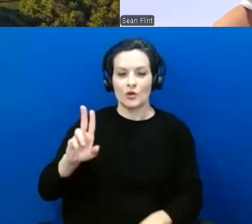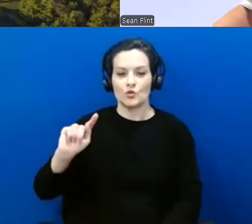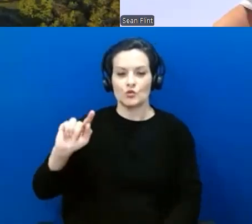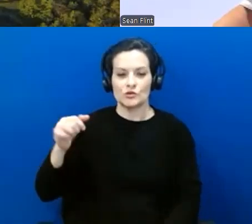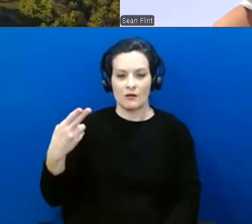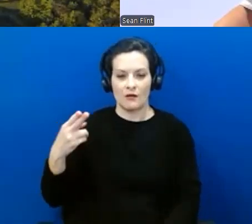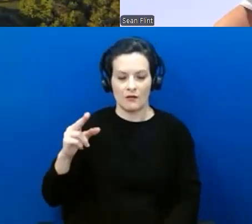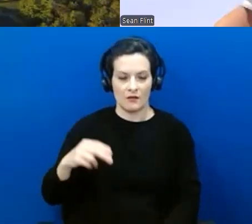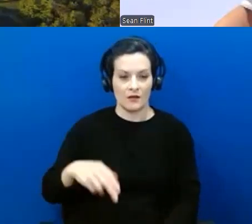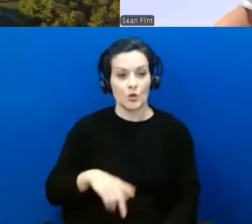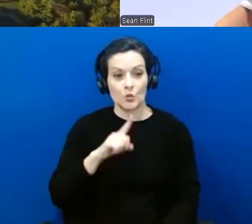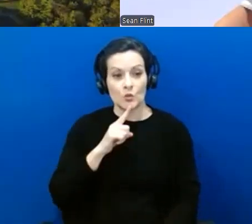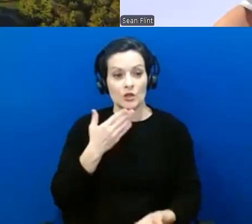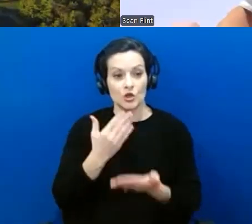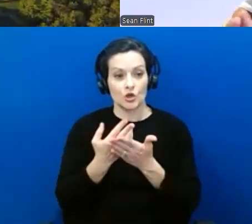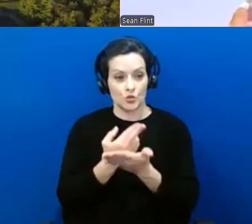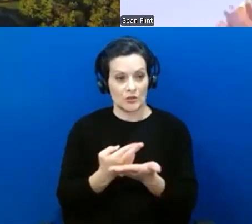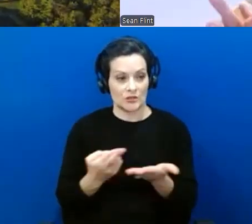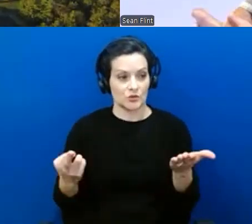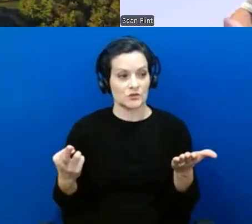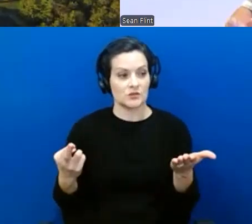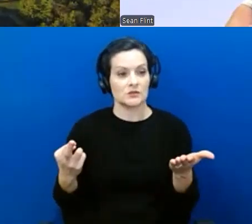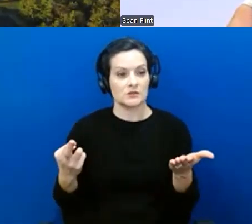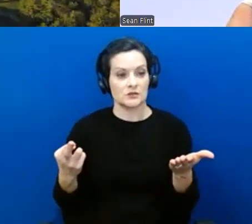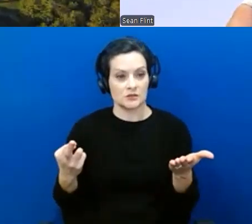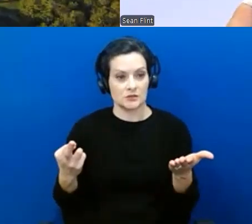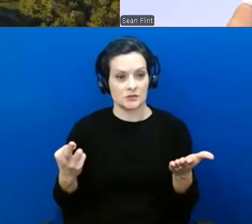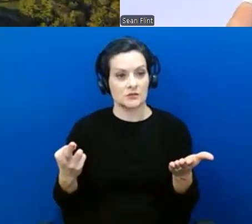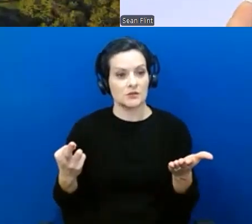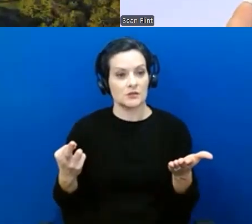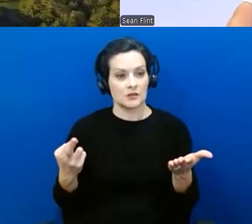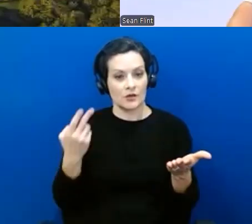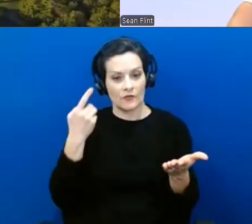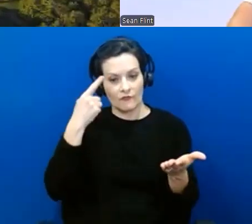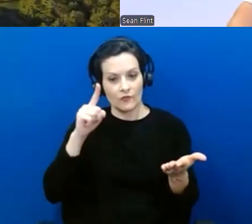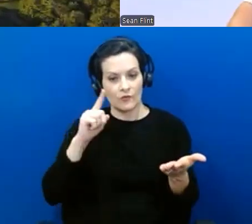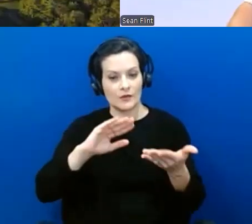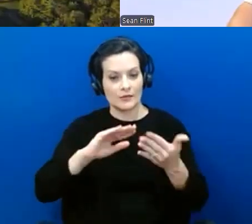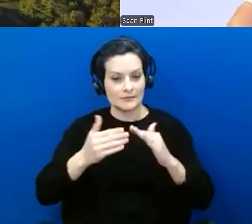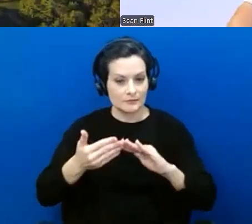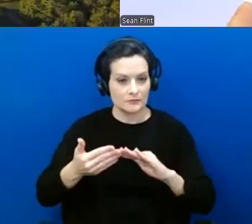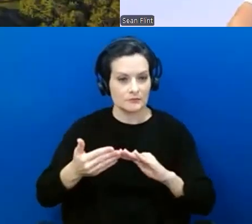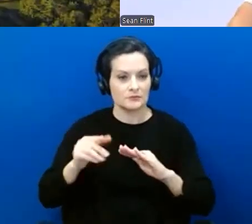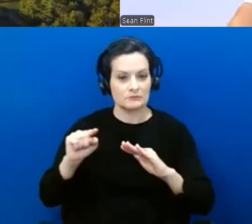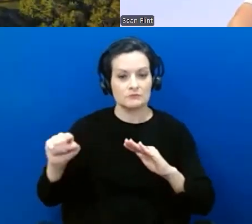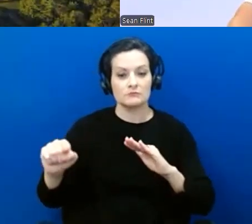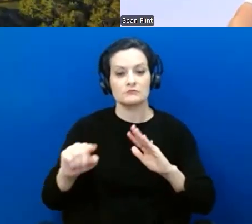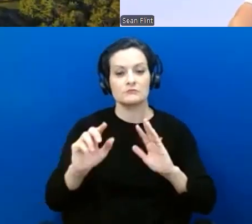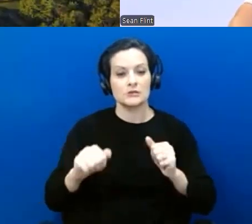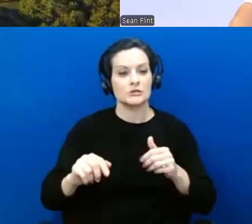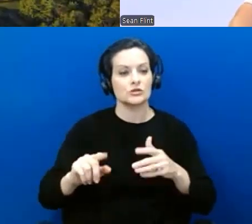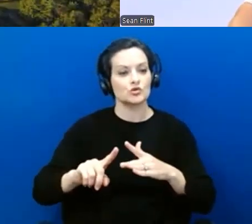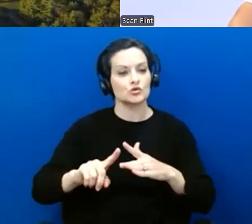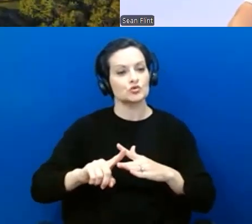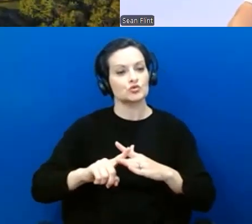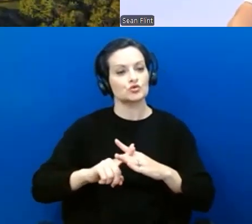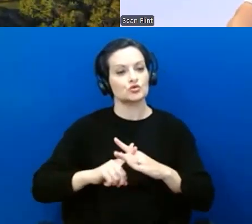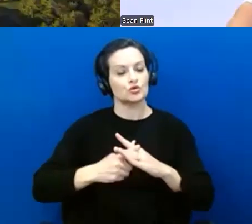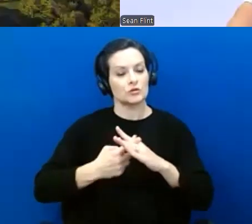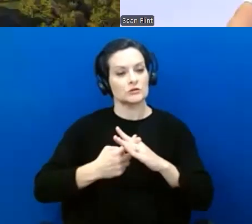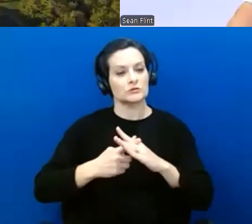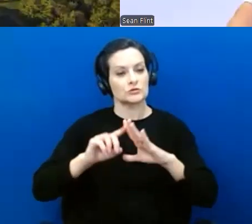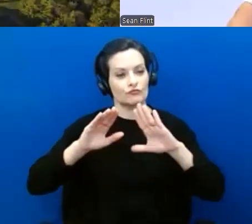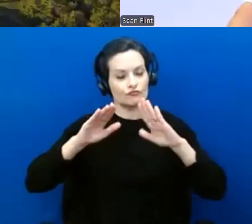a lot of resources around how towns and communities can start dealing with that idea of